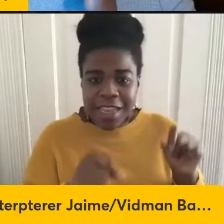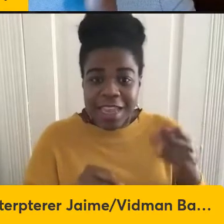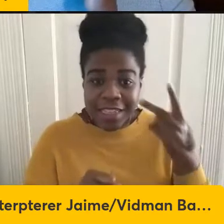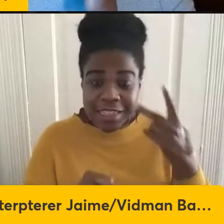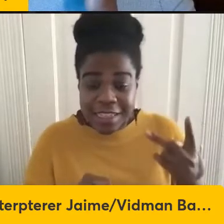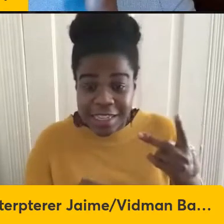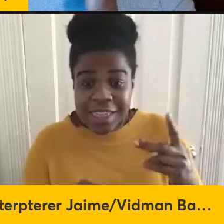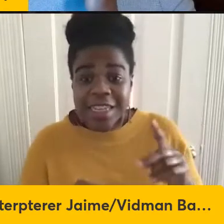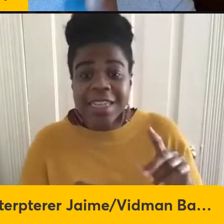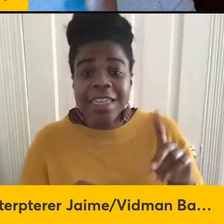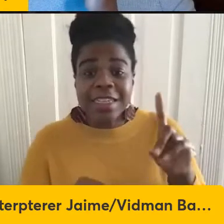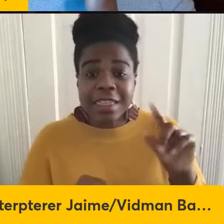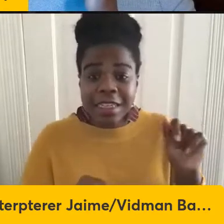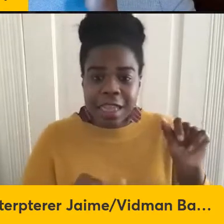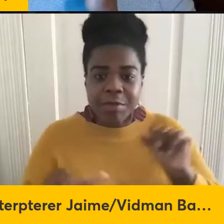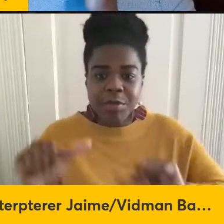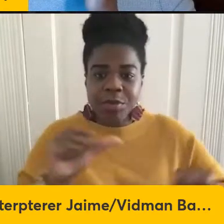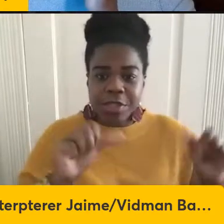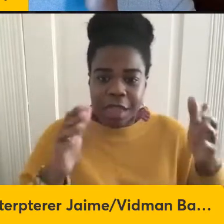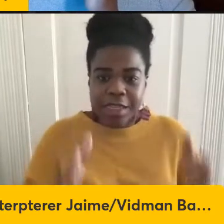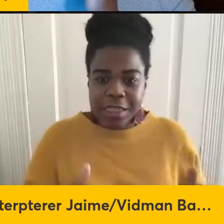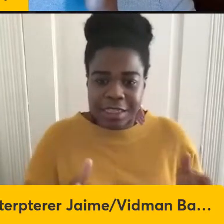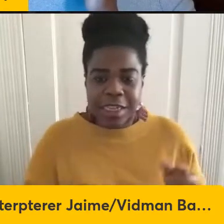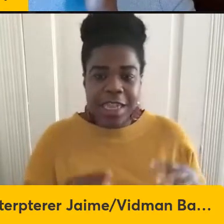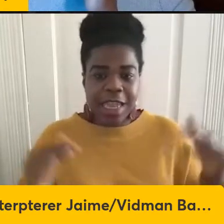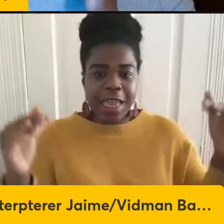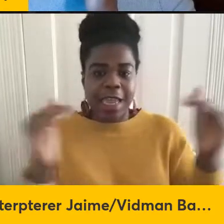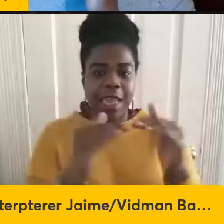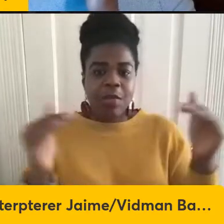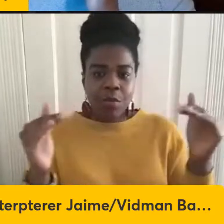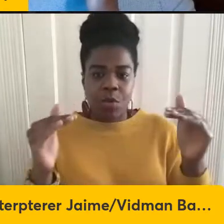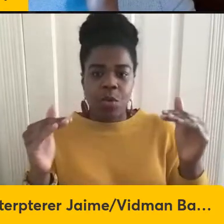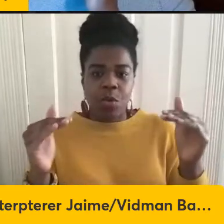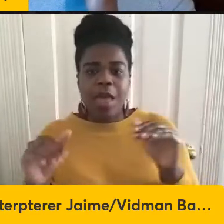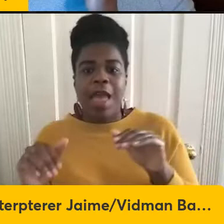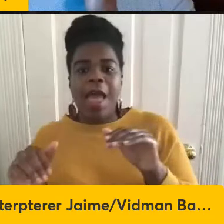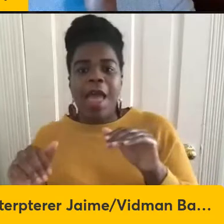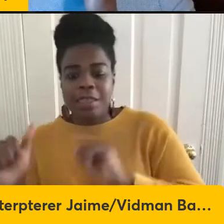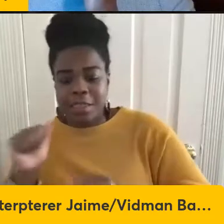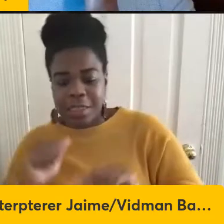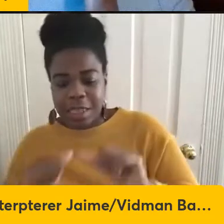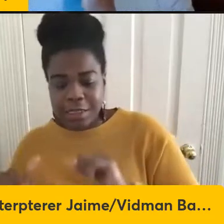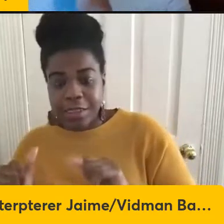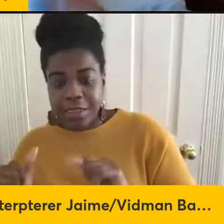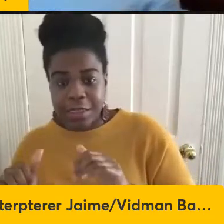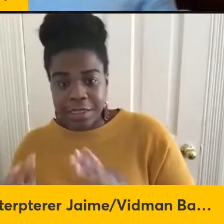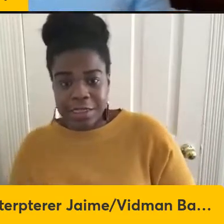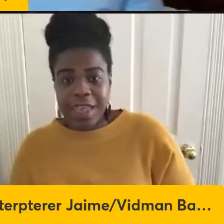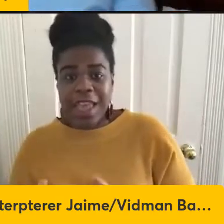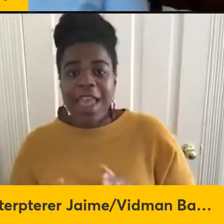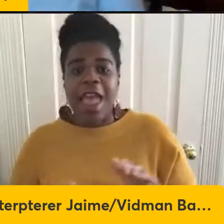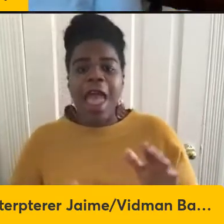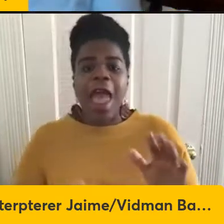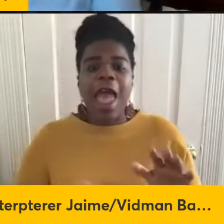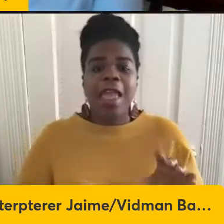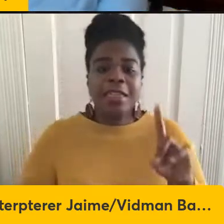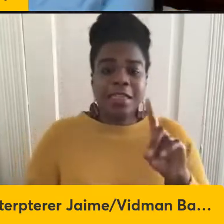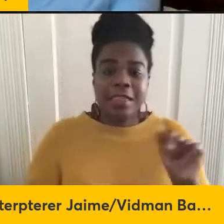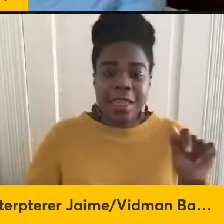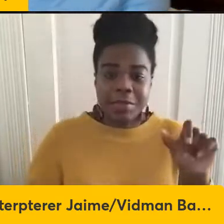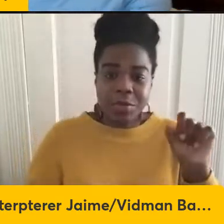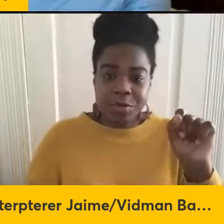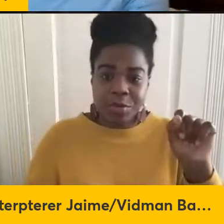disabled scientists as equally valuable as scientists. And Disabled STEM on Twitter does such a phenomenal job